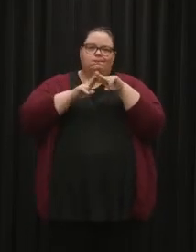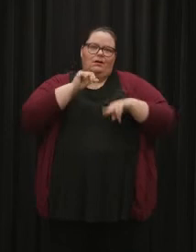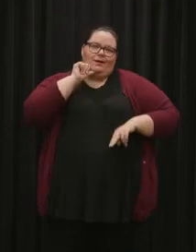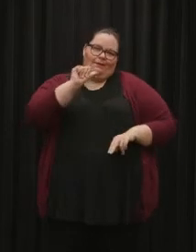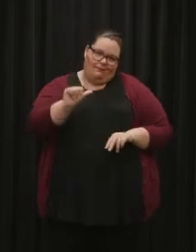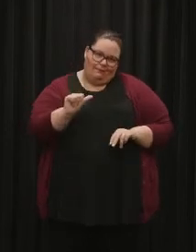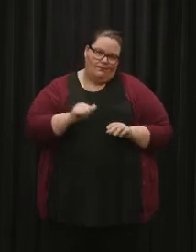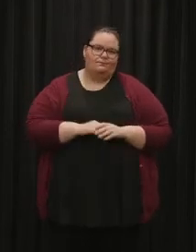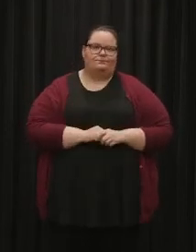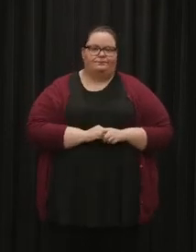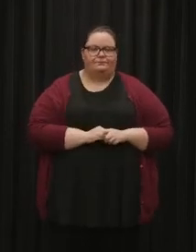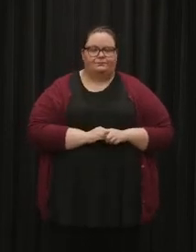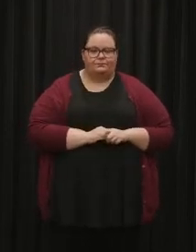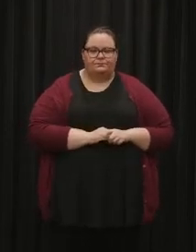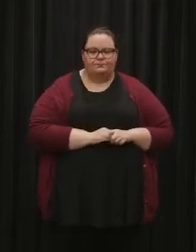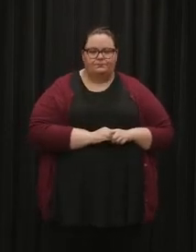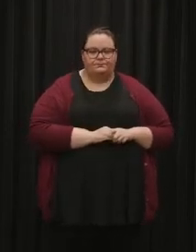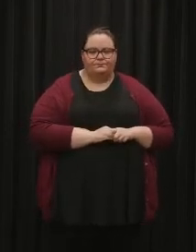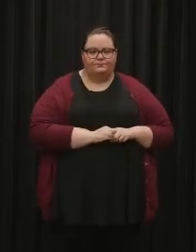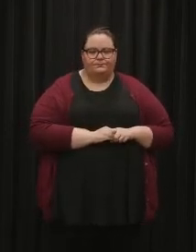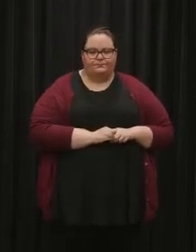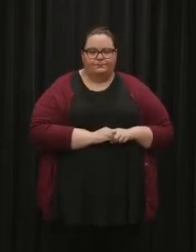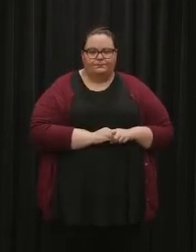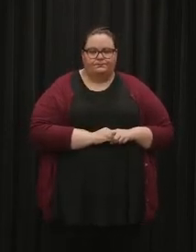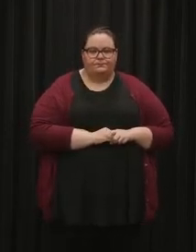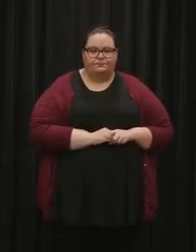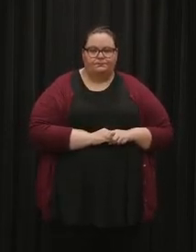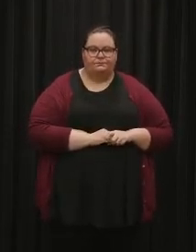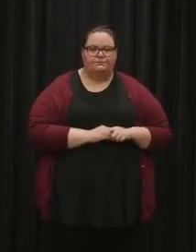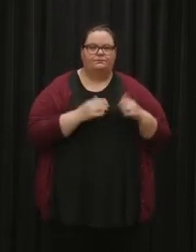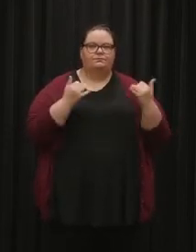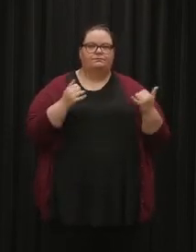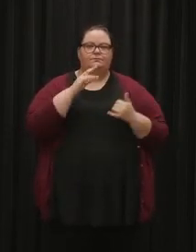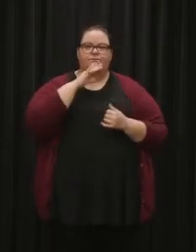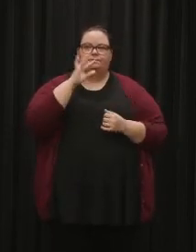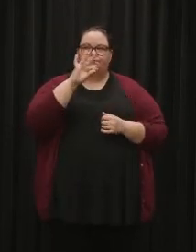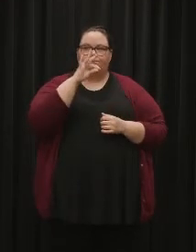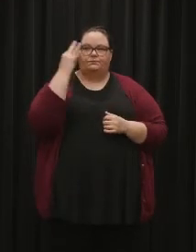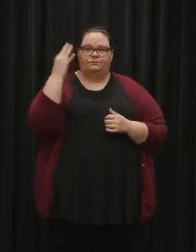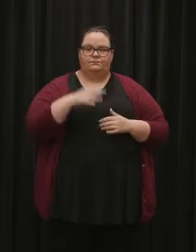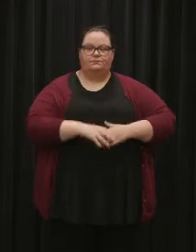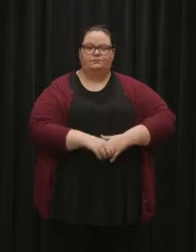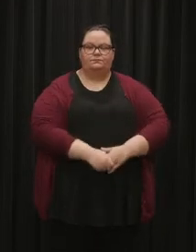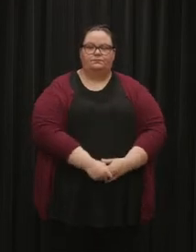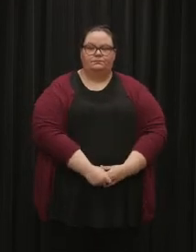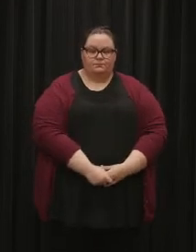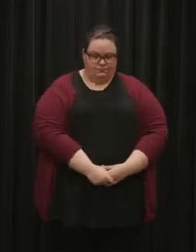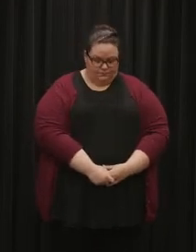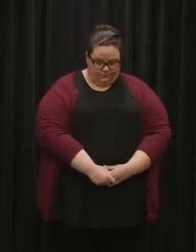in cases in those early days of January. Si vous prévoyez rendre visite à des